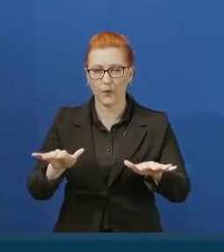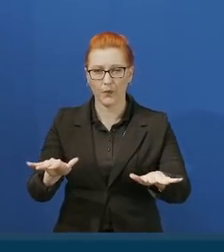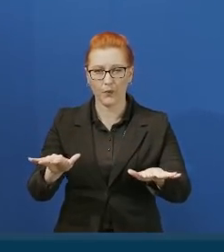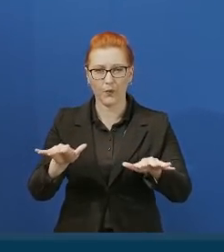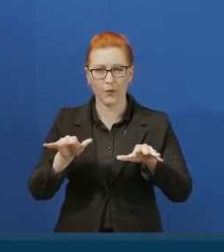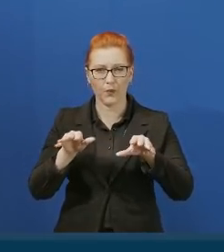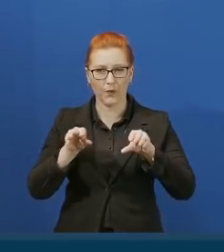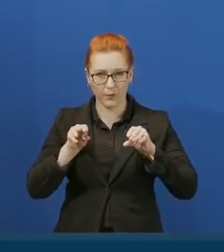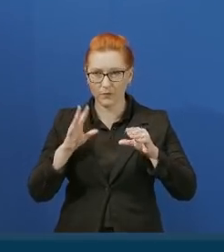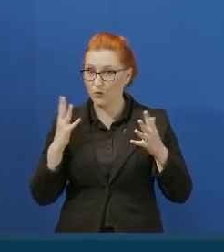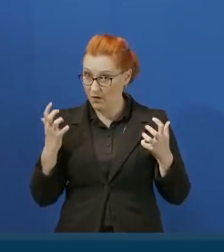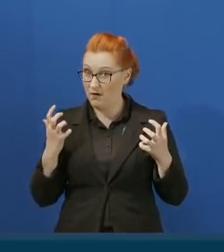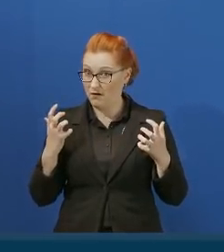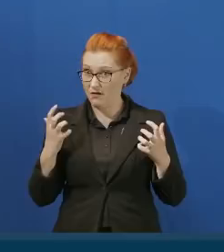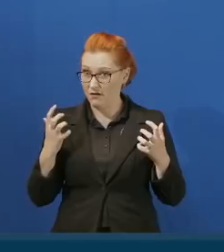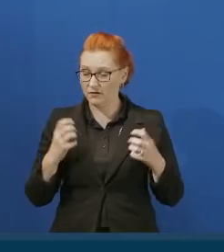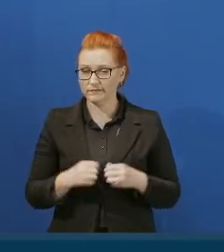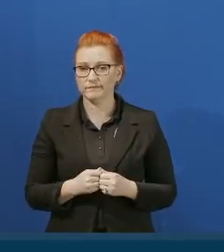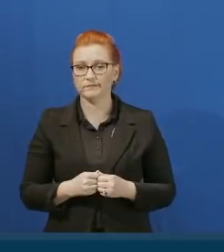latest.